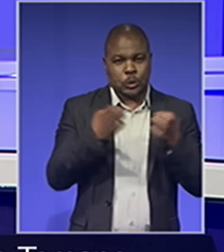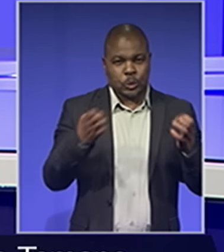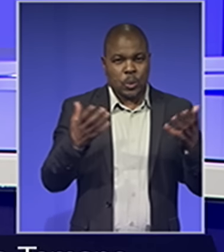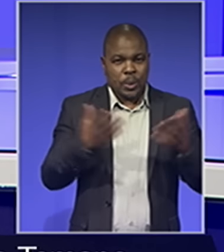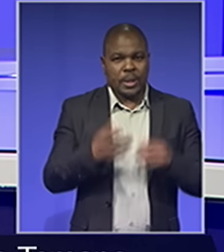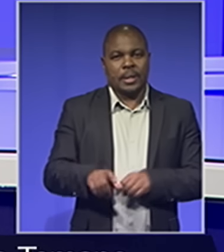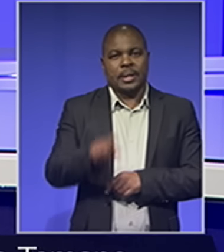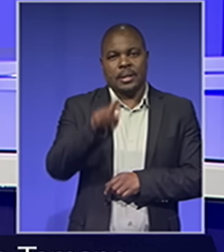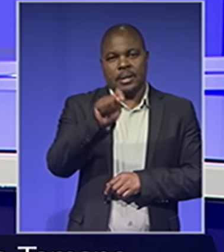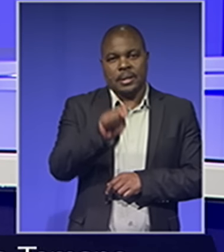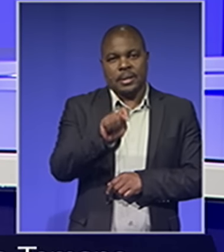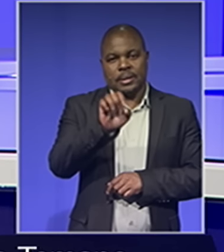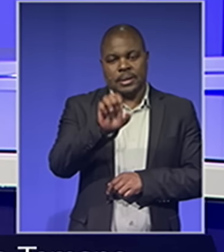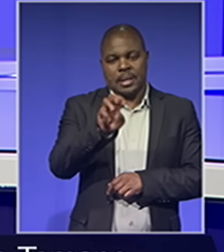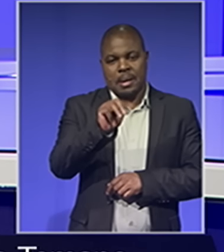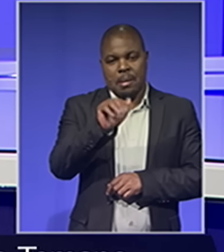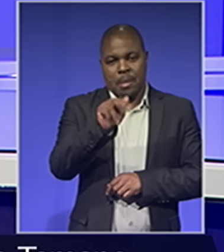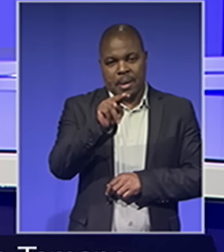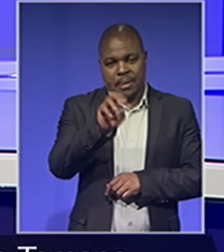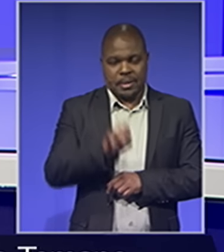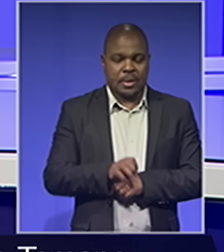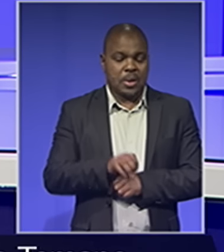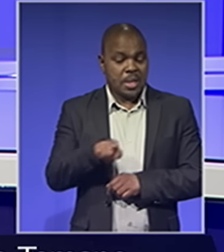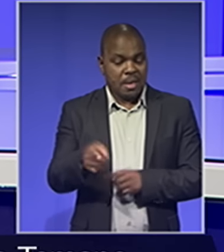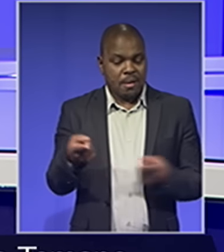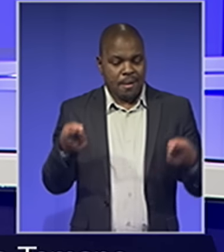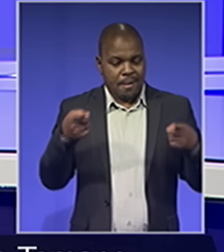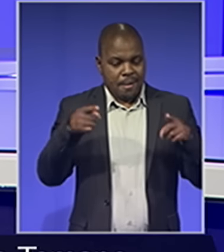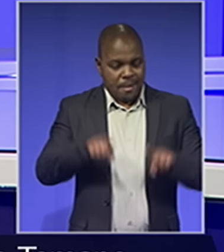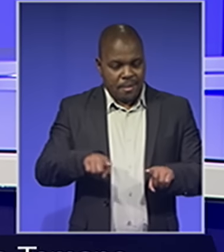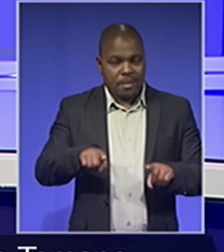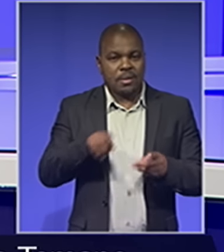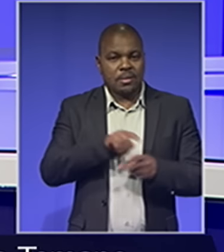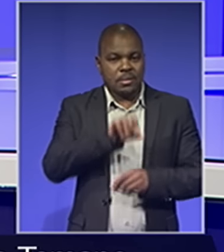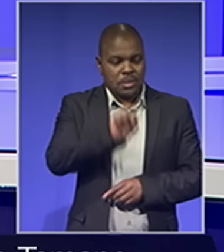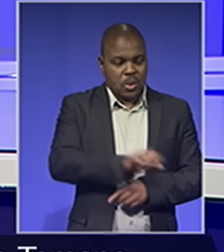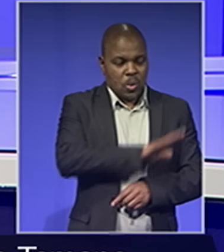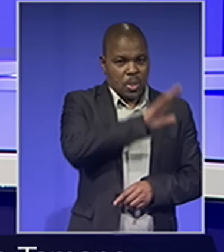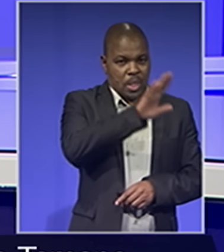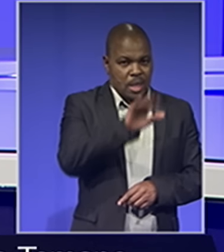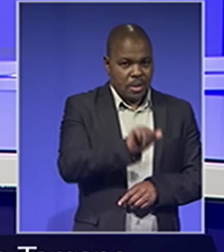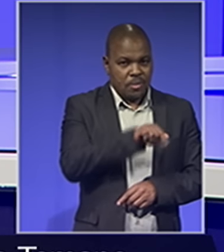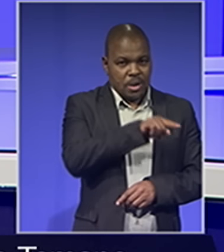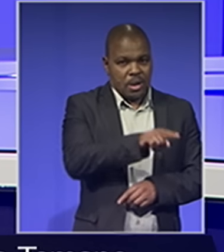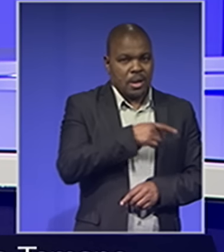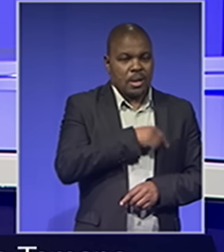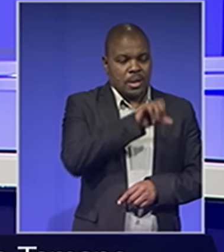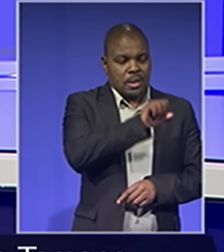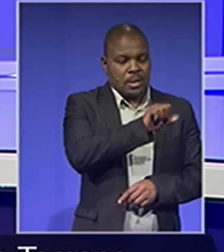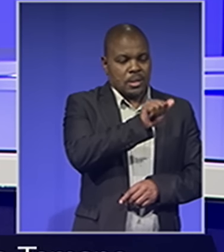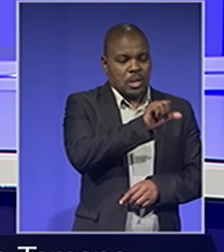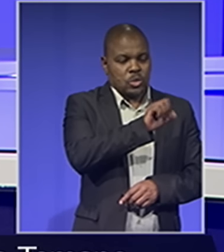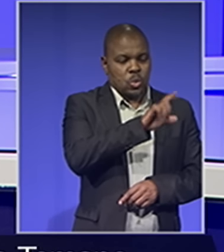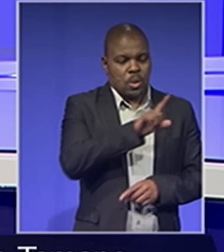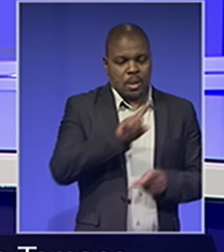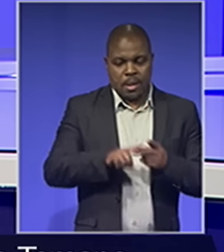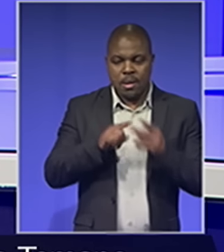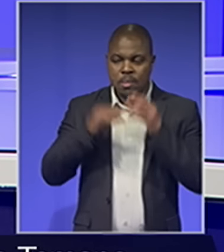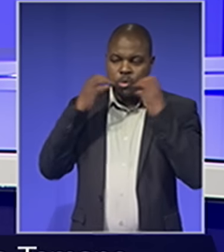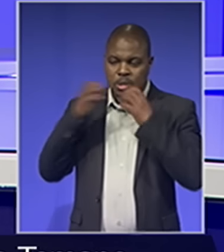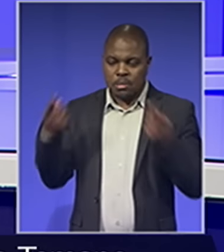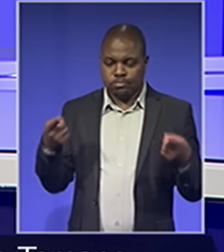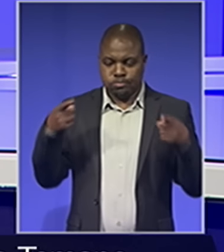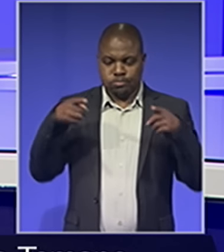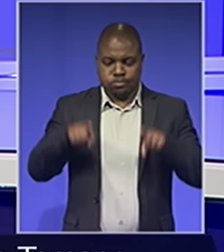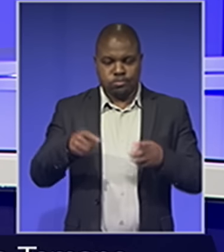kwa Temane. Se ke tumalano ya tirisano mmogo ya setlamo sa Africa Borwa sa Energy sa le puso ya